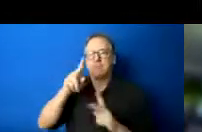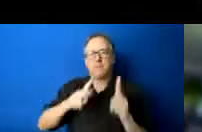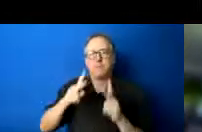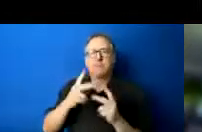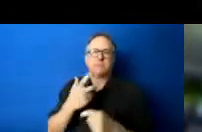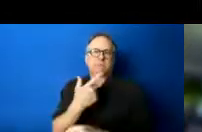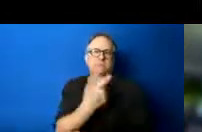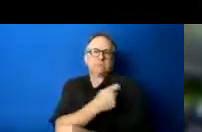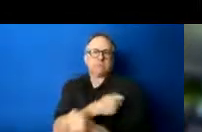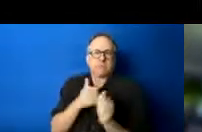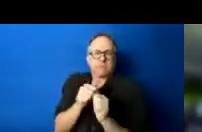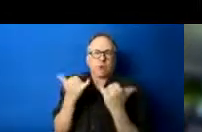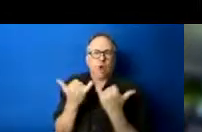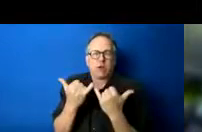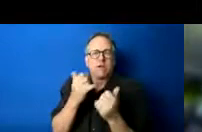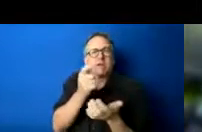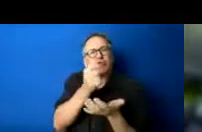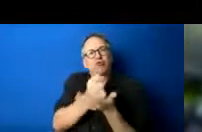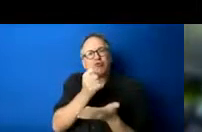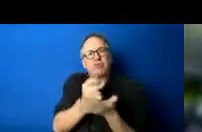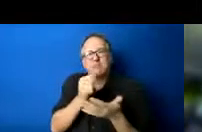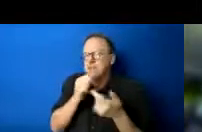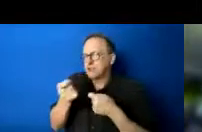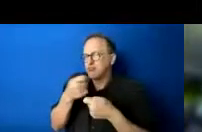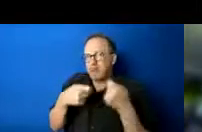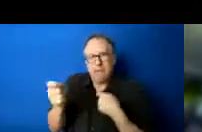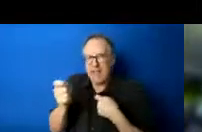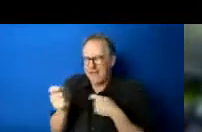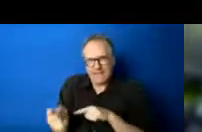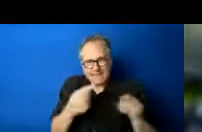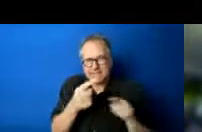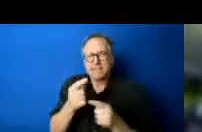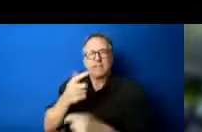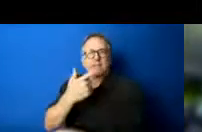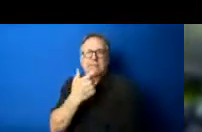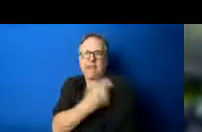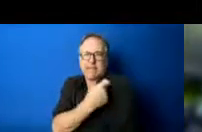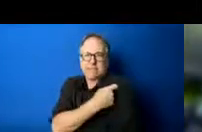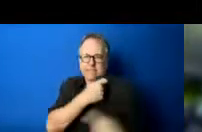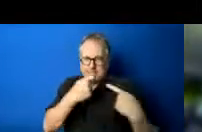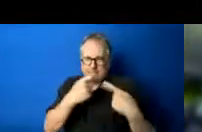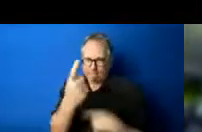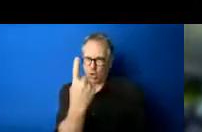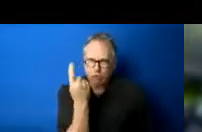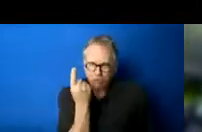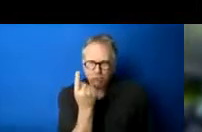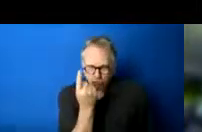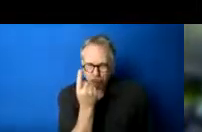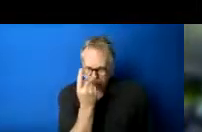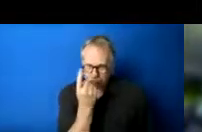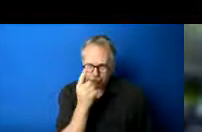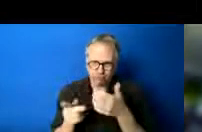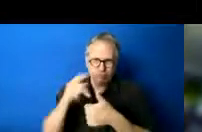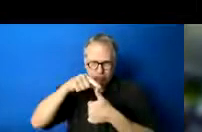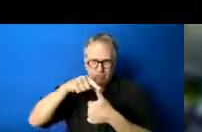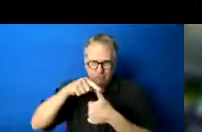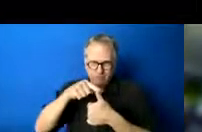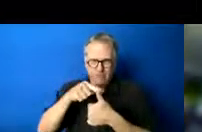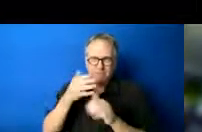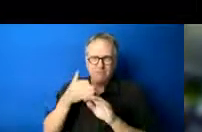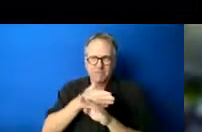vaccines. So treatment is not a replacement for being vaccinated. And with that, I will go ahead and get